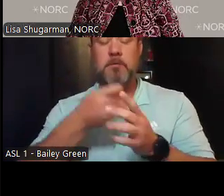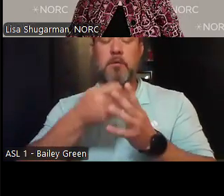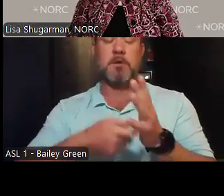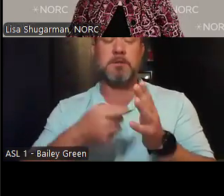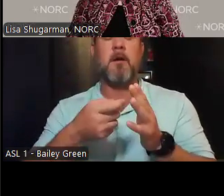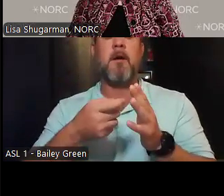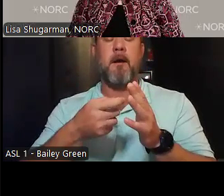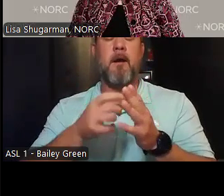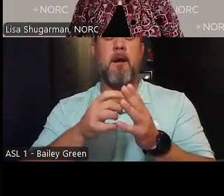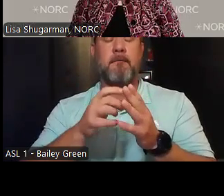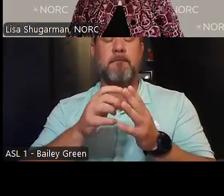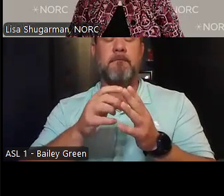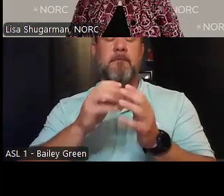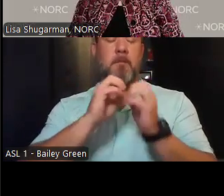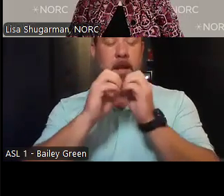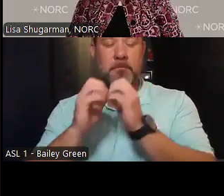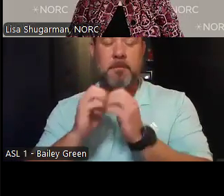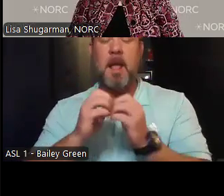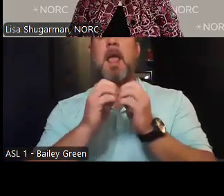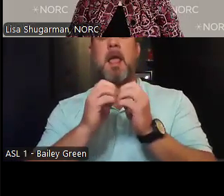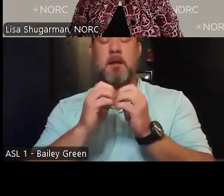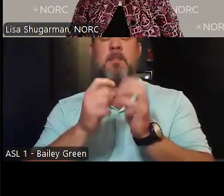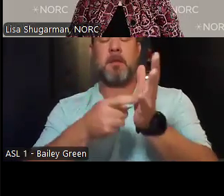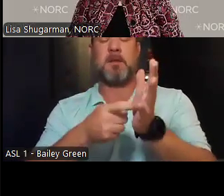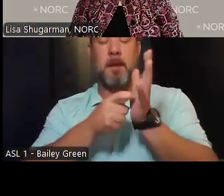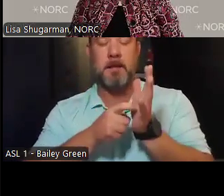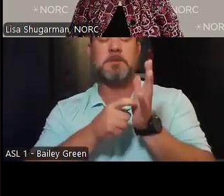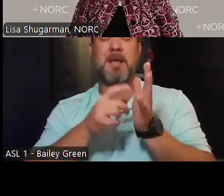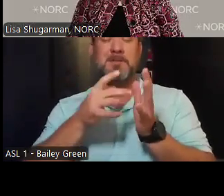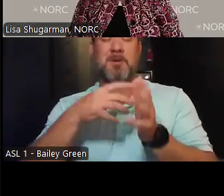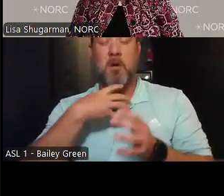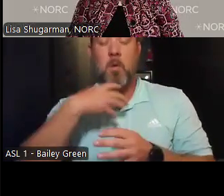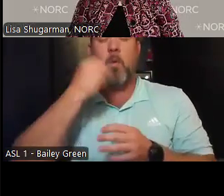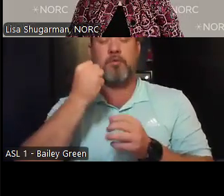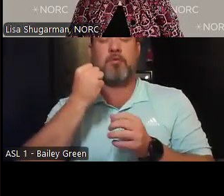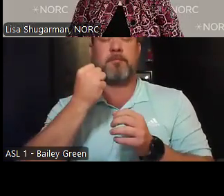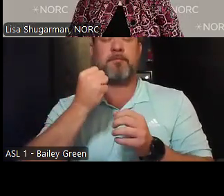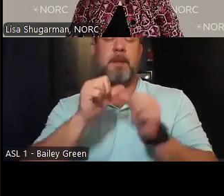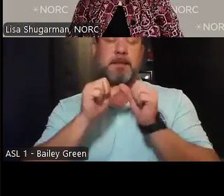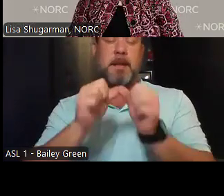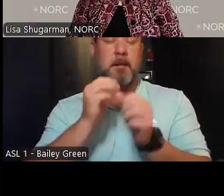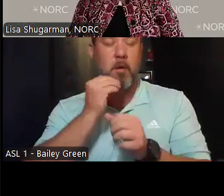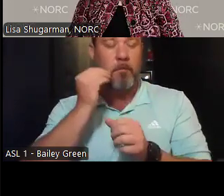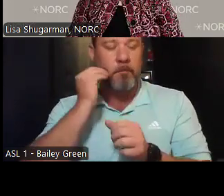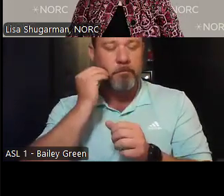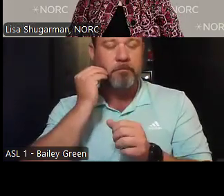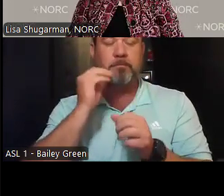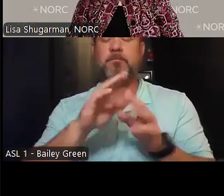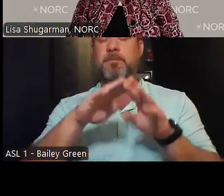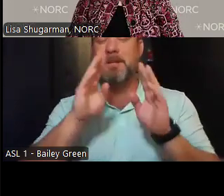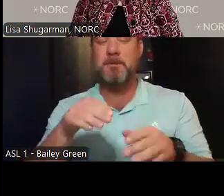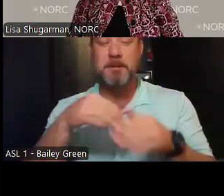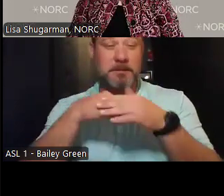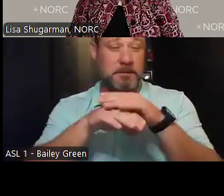as well as the physical demands of maintaining one's home as they age. Participants also mentioned housing accessibility